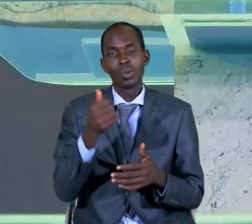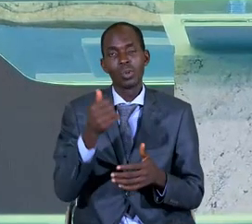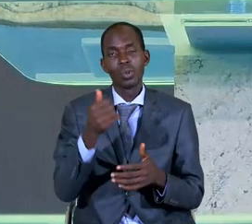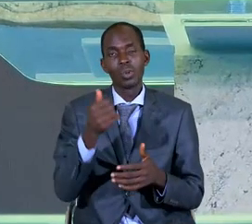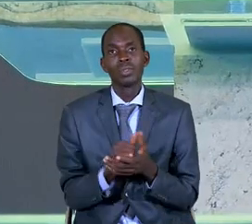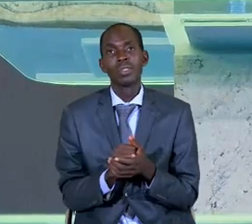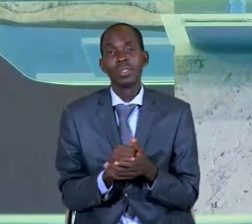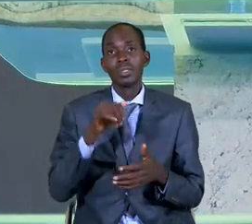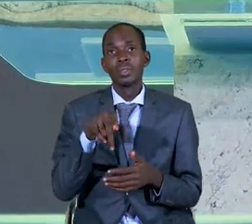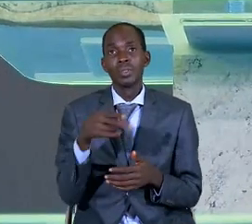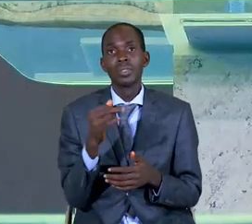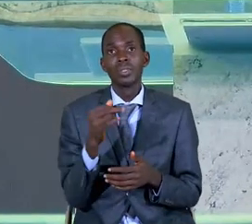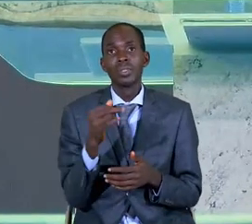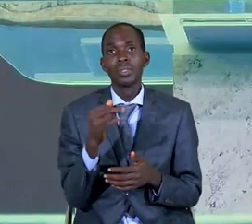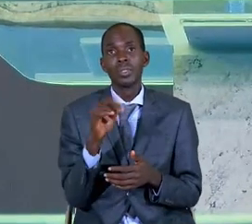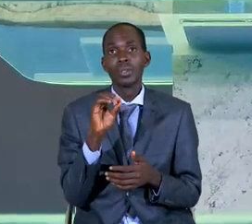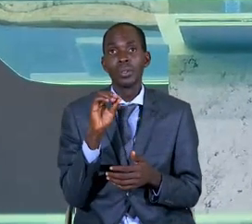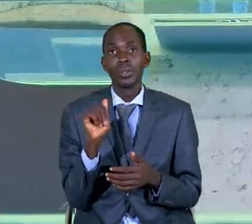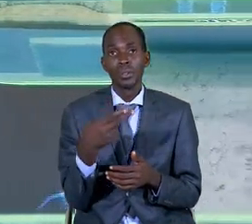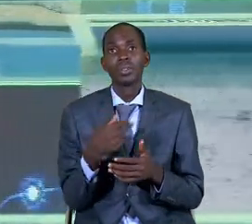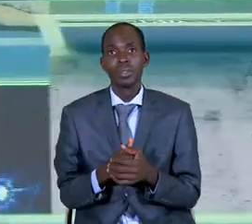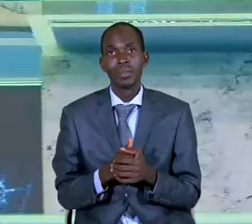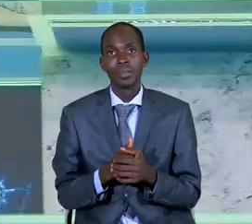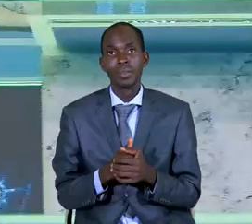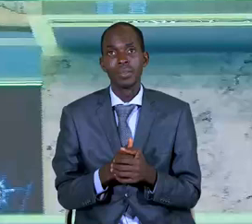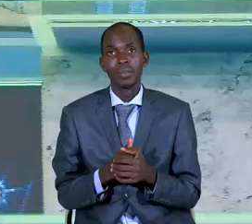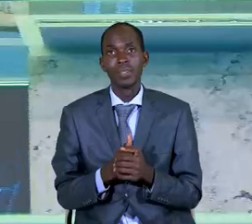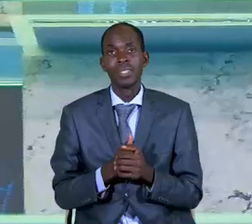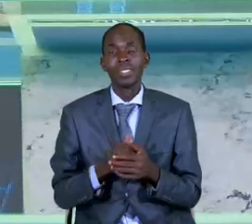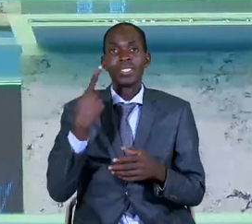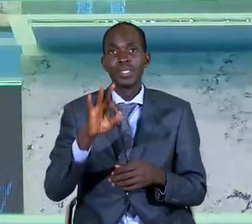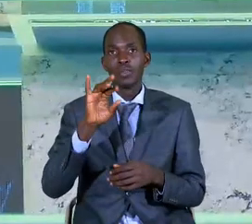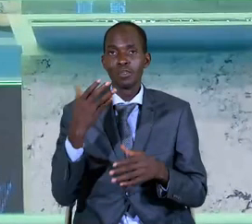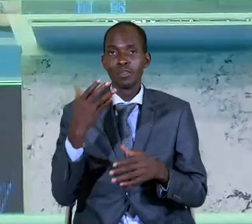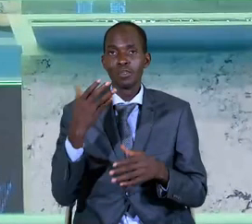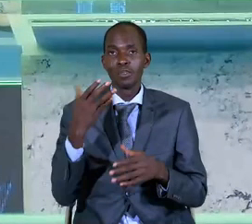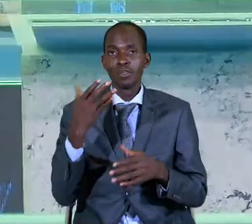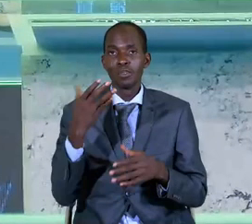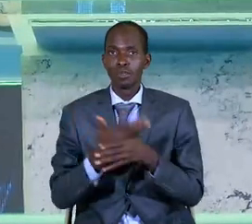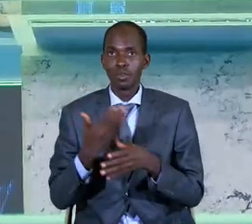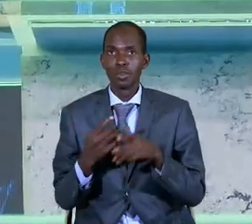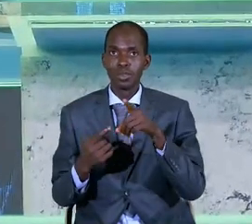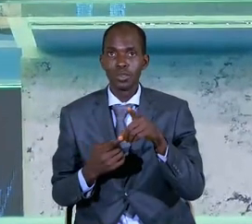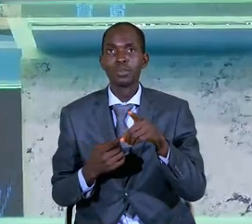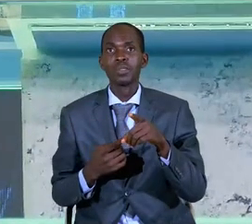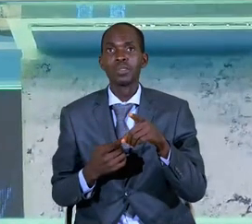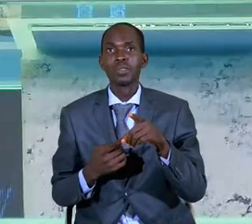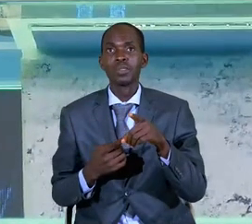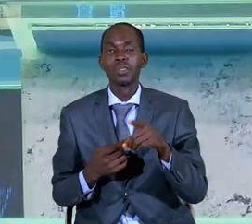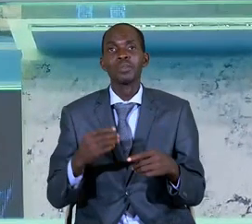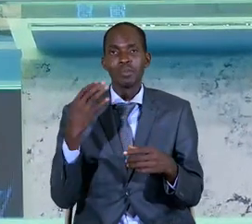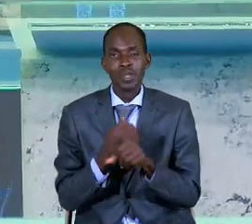Pharaoh, the frogs bother you. The frogs trouble you. The frogs make you